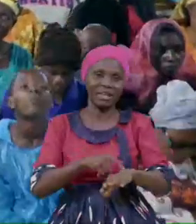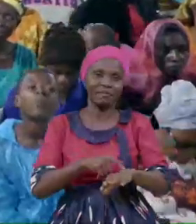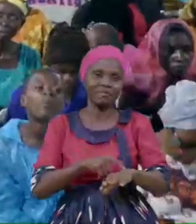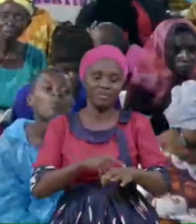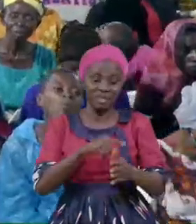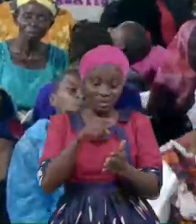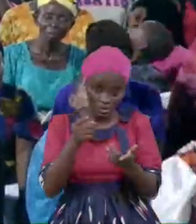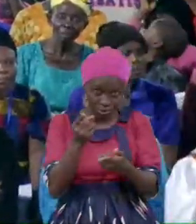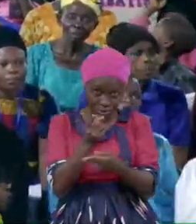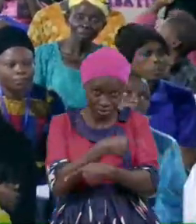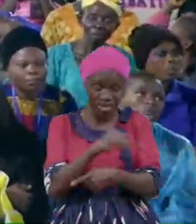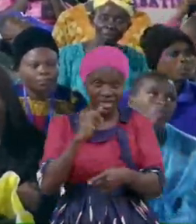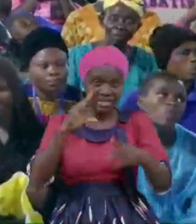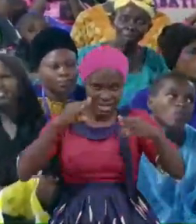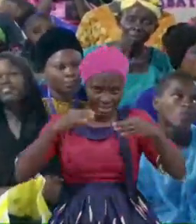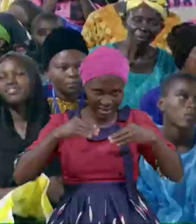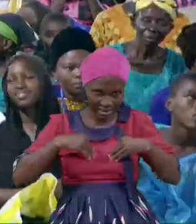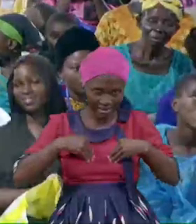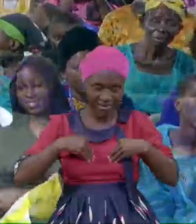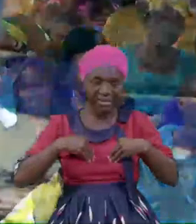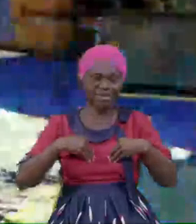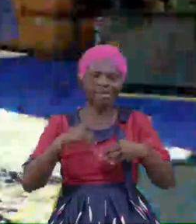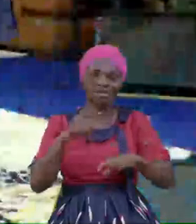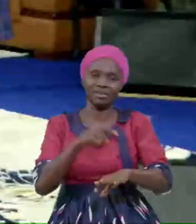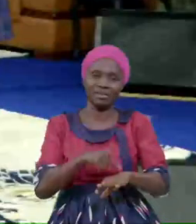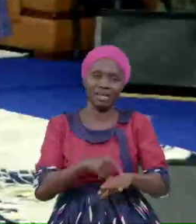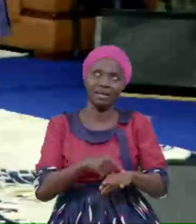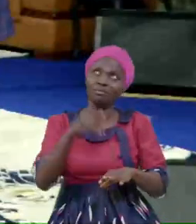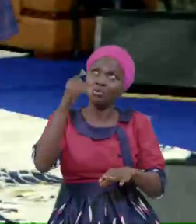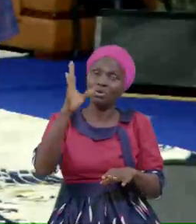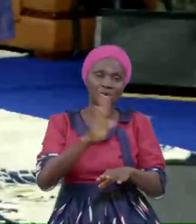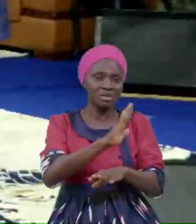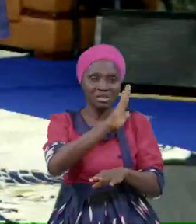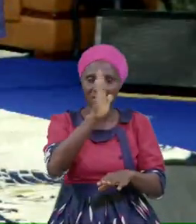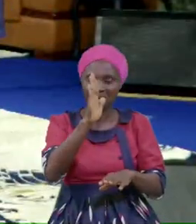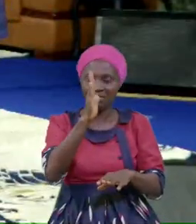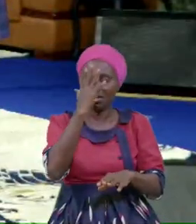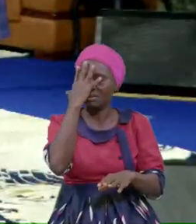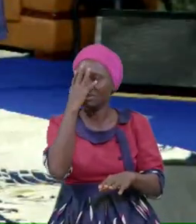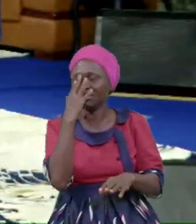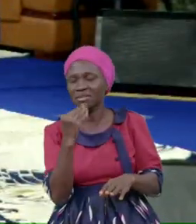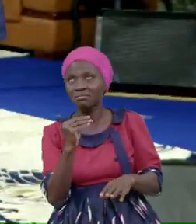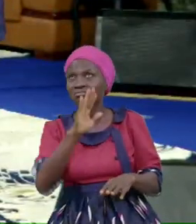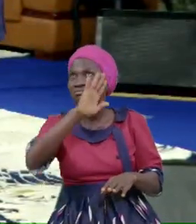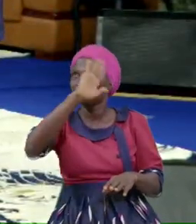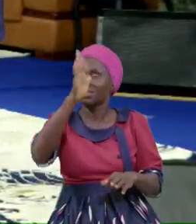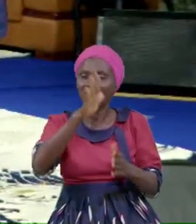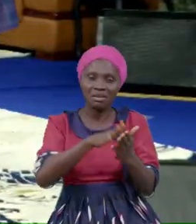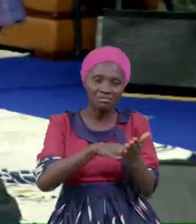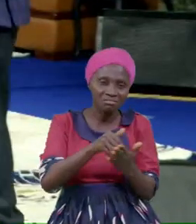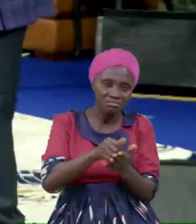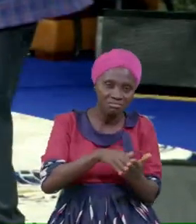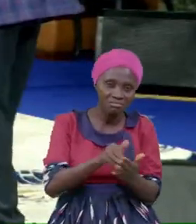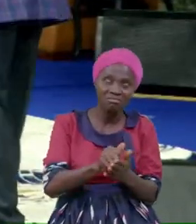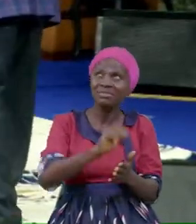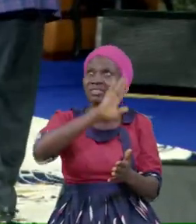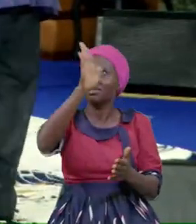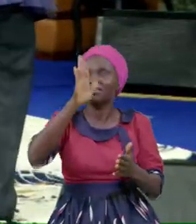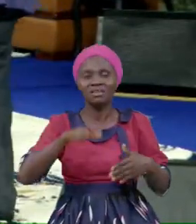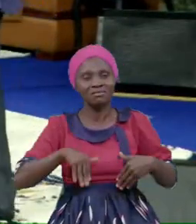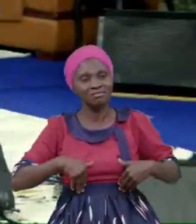He's never asleep, he never slumbers, he's never tired, he's never weary. He saved